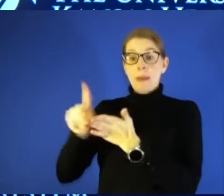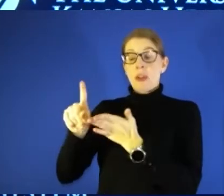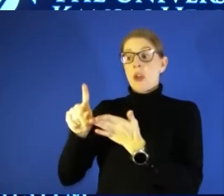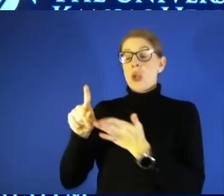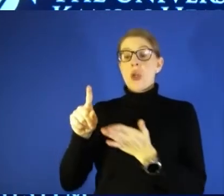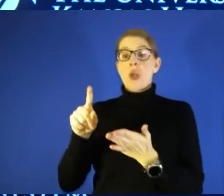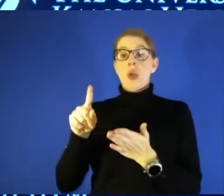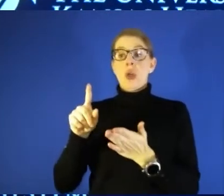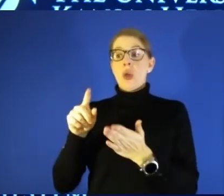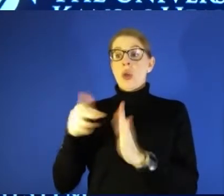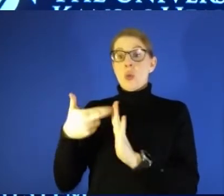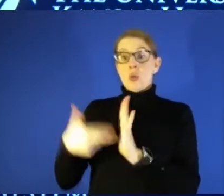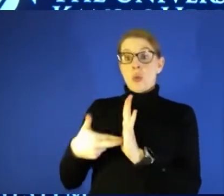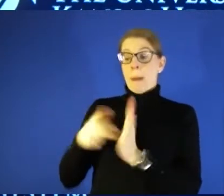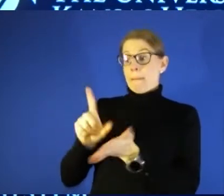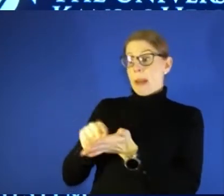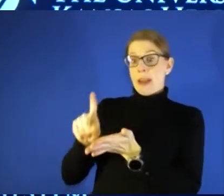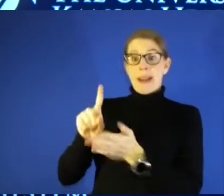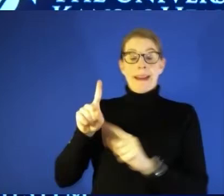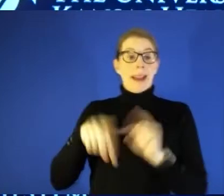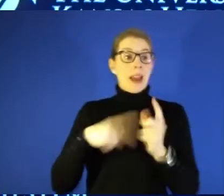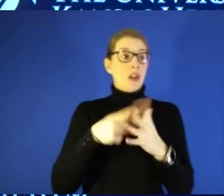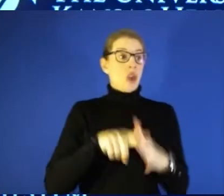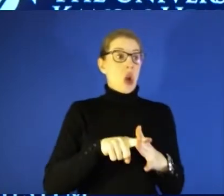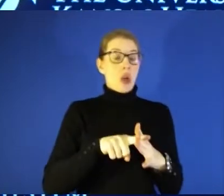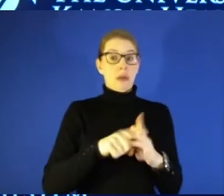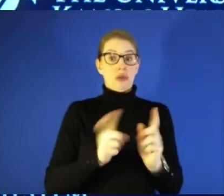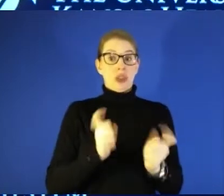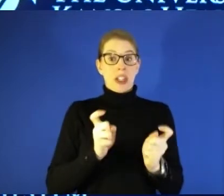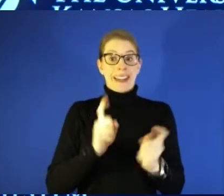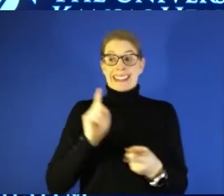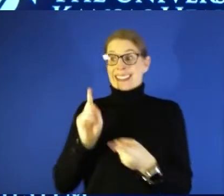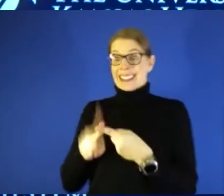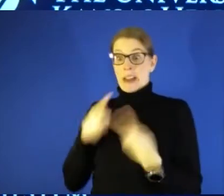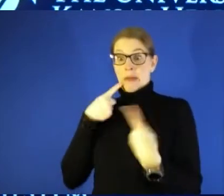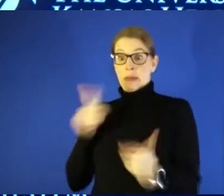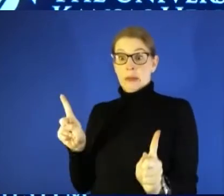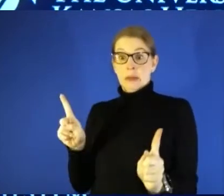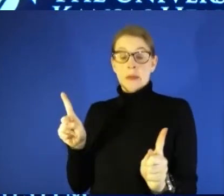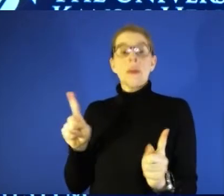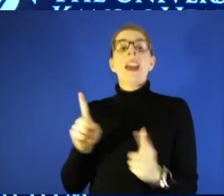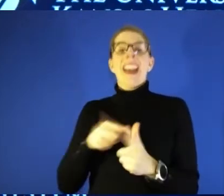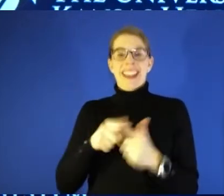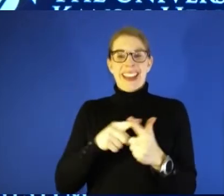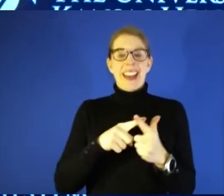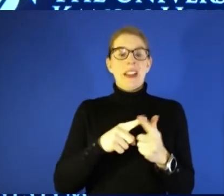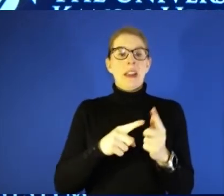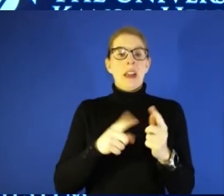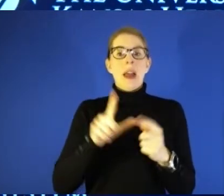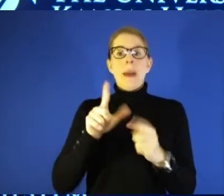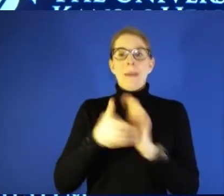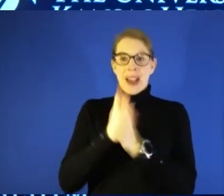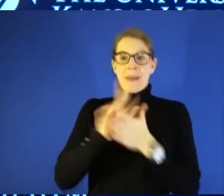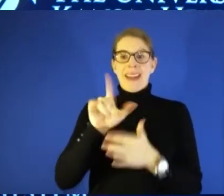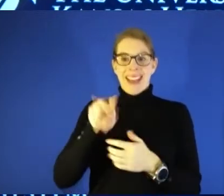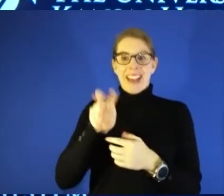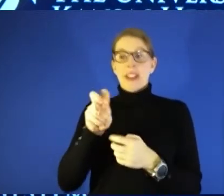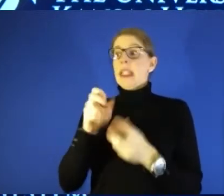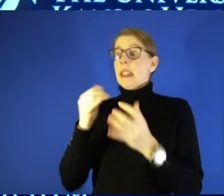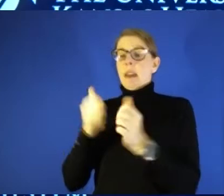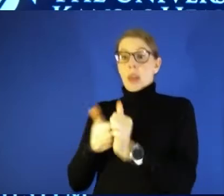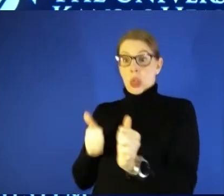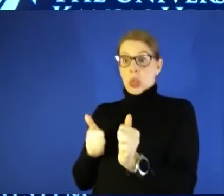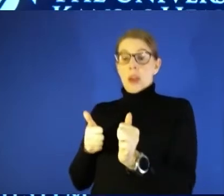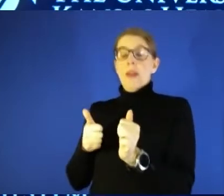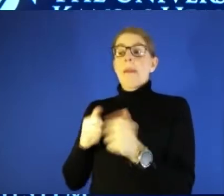published. They can't start working on those technical specifications until that time, and then we can see it go live. So there's been a little bit of a delay to make